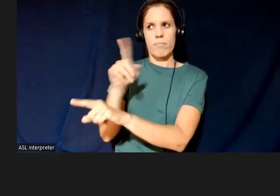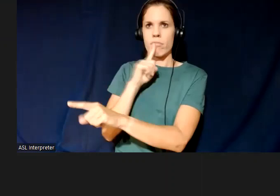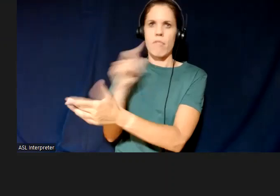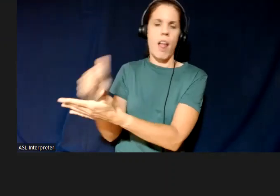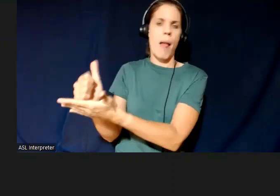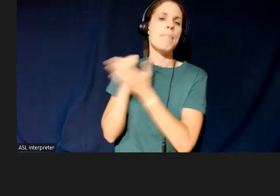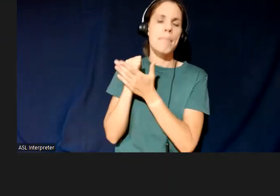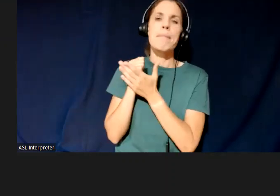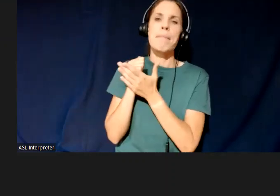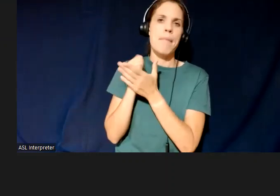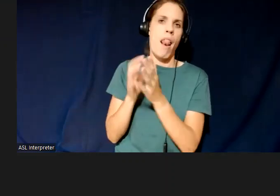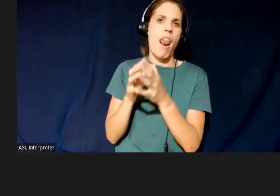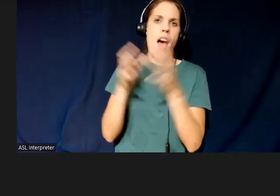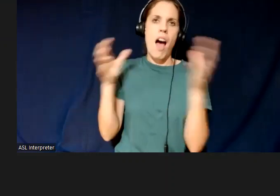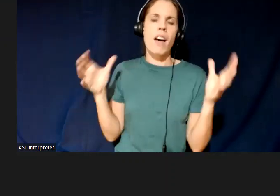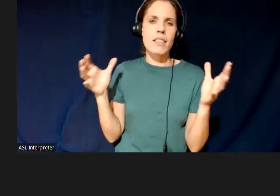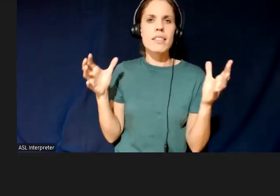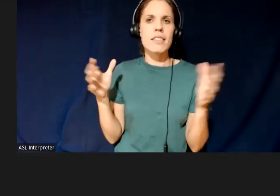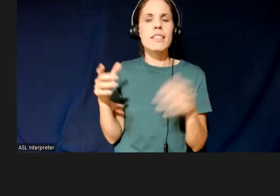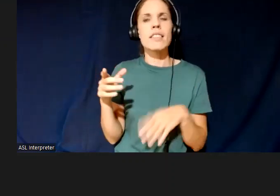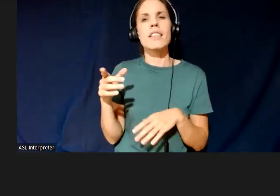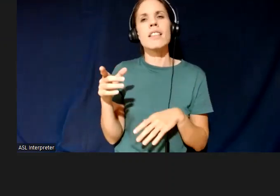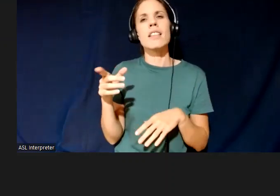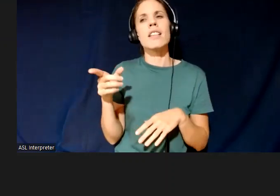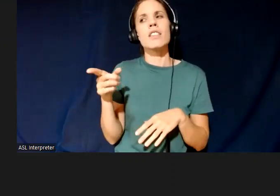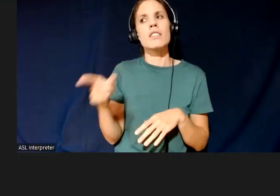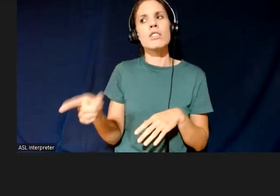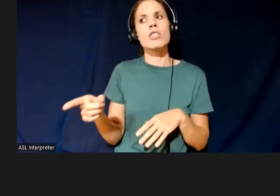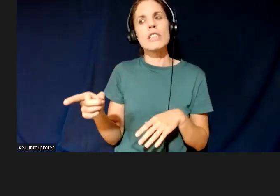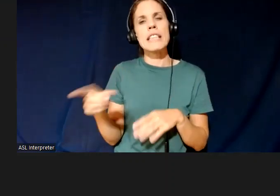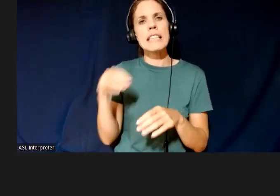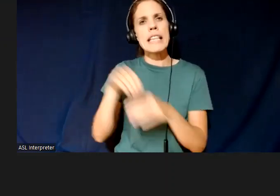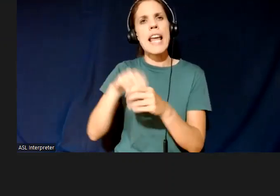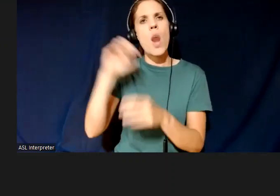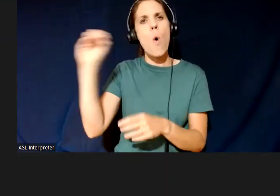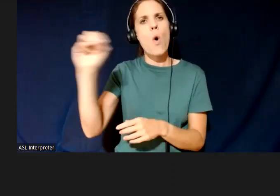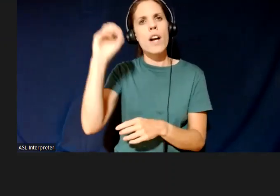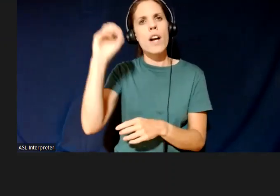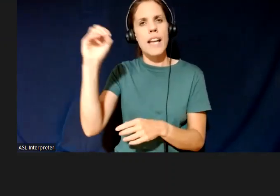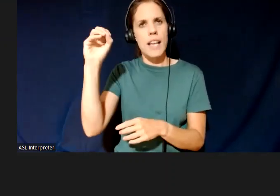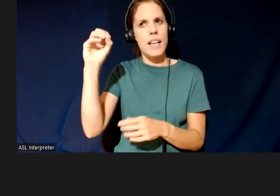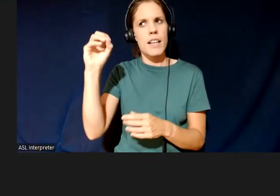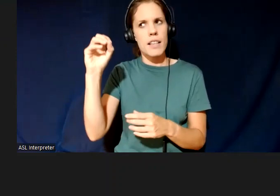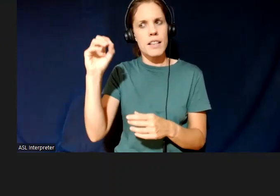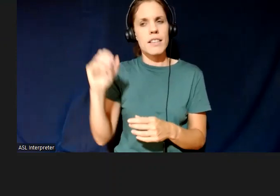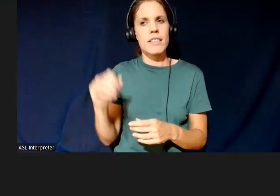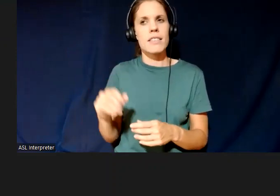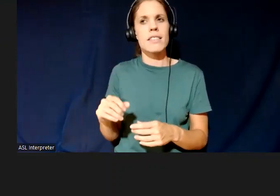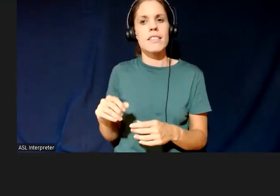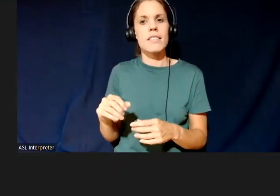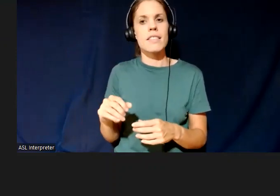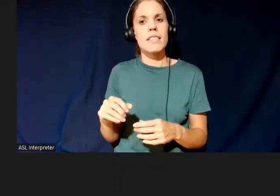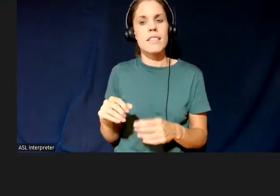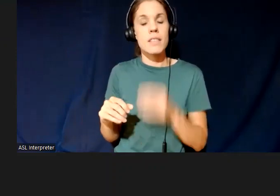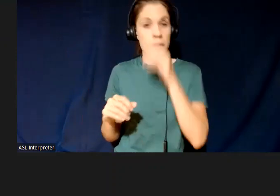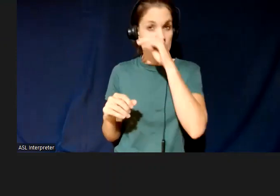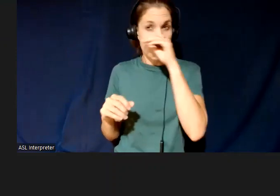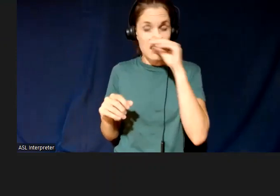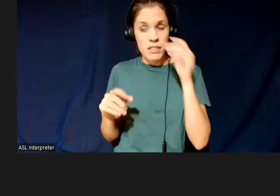these series, and she is out in Oregon as well. And so there you go. So will you